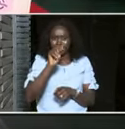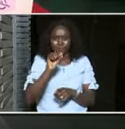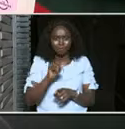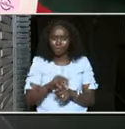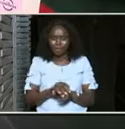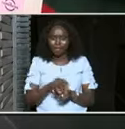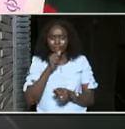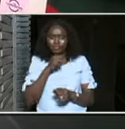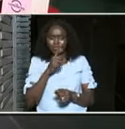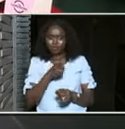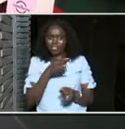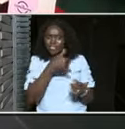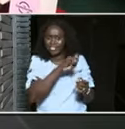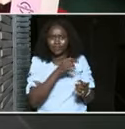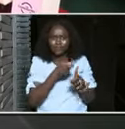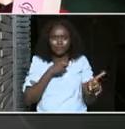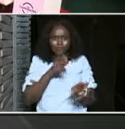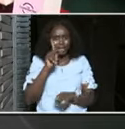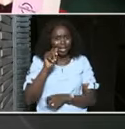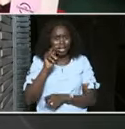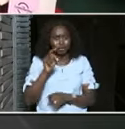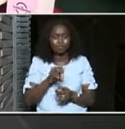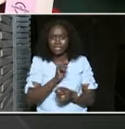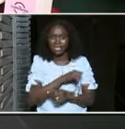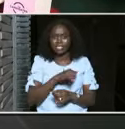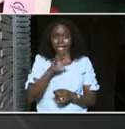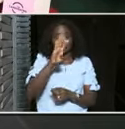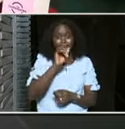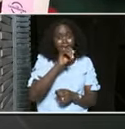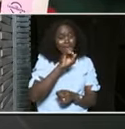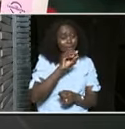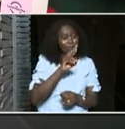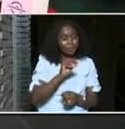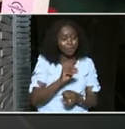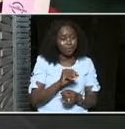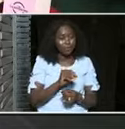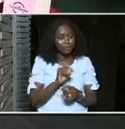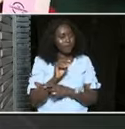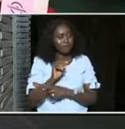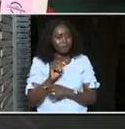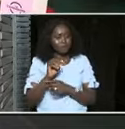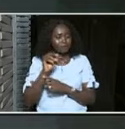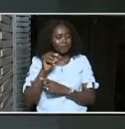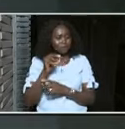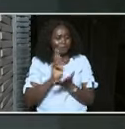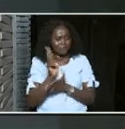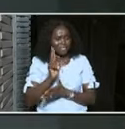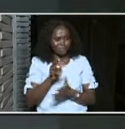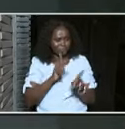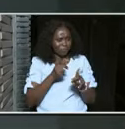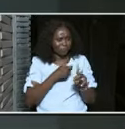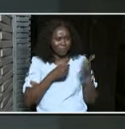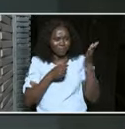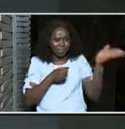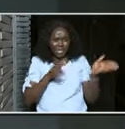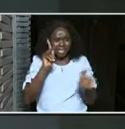from Bayero University. Yes. You see, those in Kano, in my opinion, shouldn't be in a hurry to ask those. Right. Why?